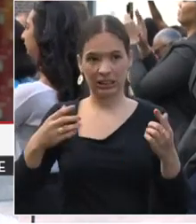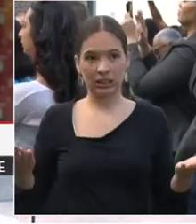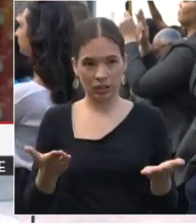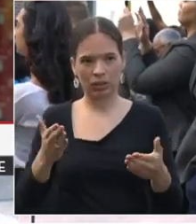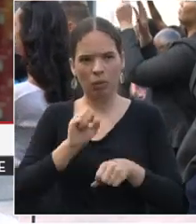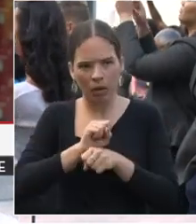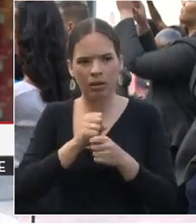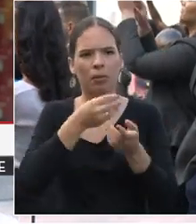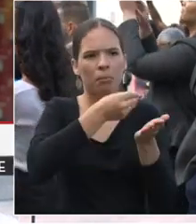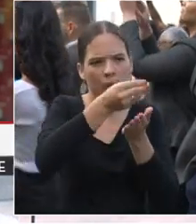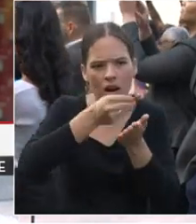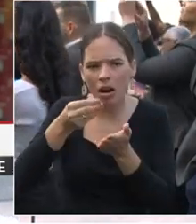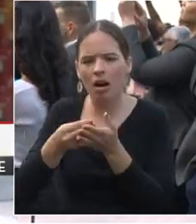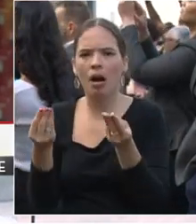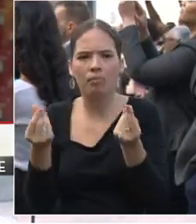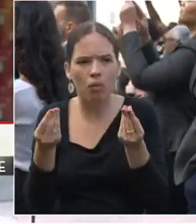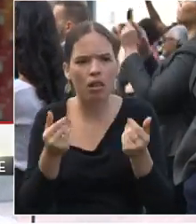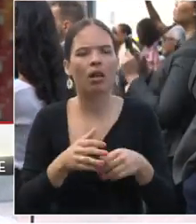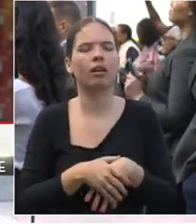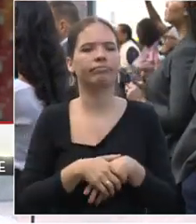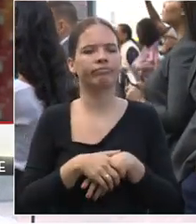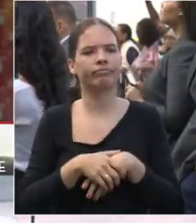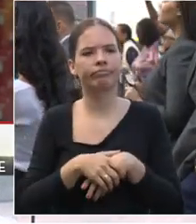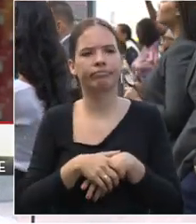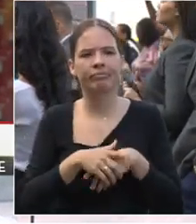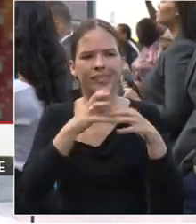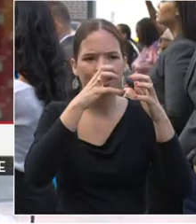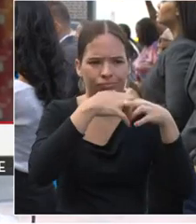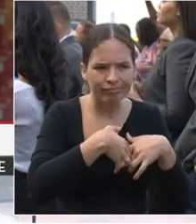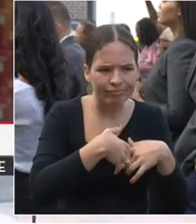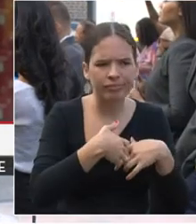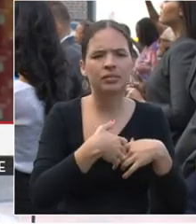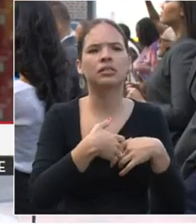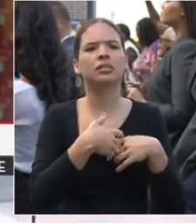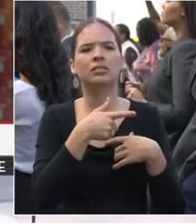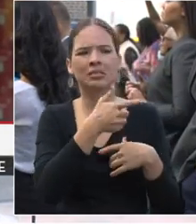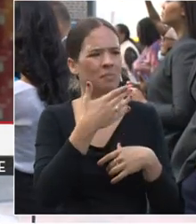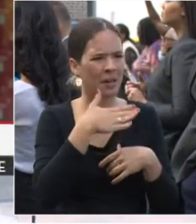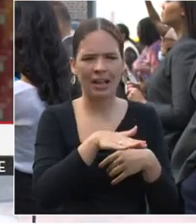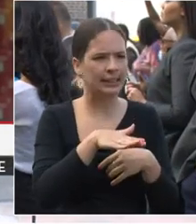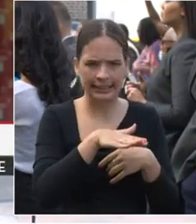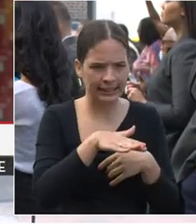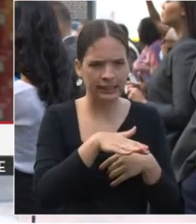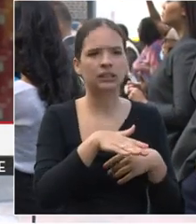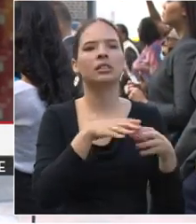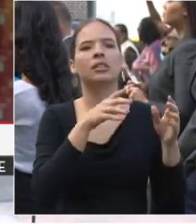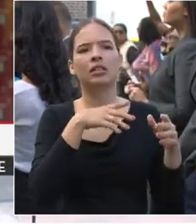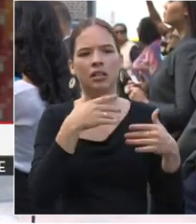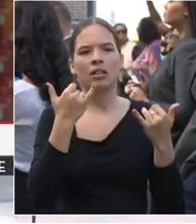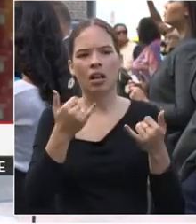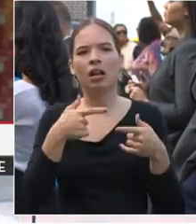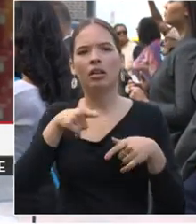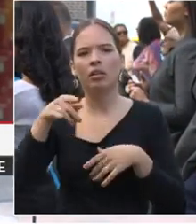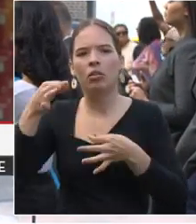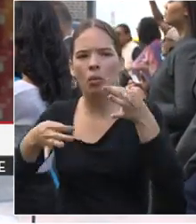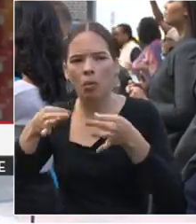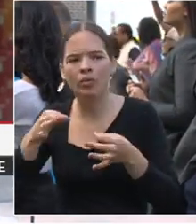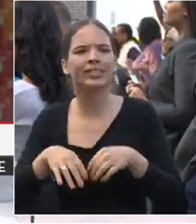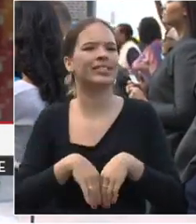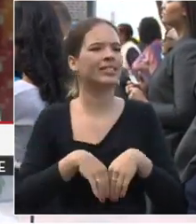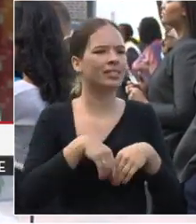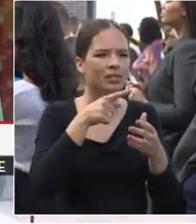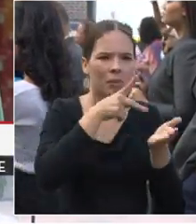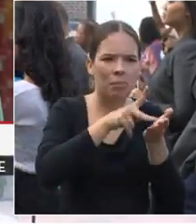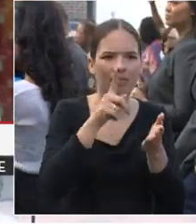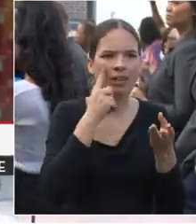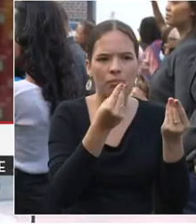purchasing property, condemning property, eminent domaining property, going to court, paying for